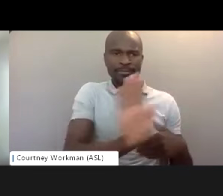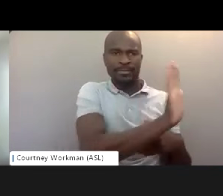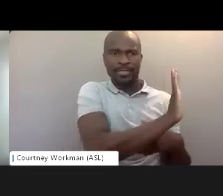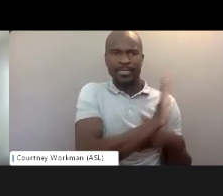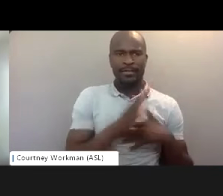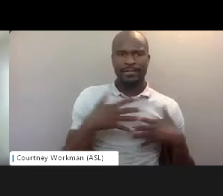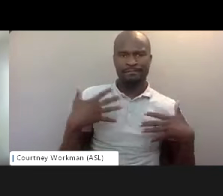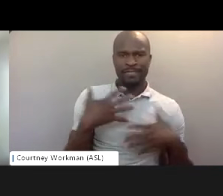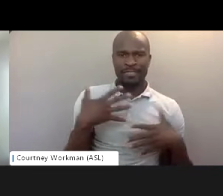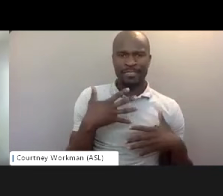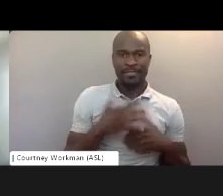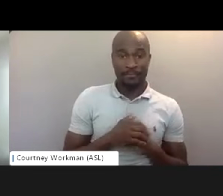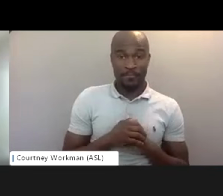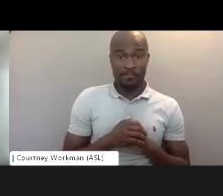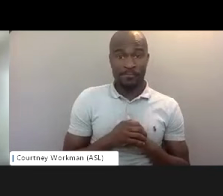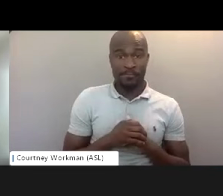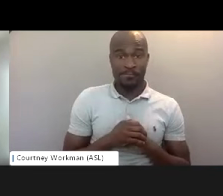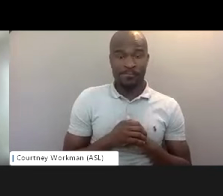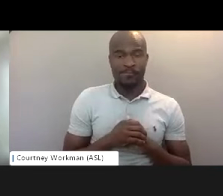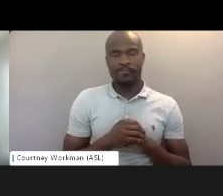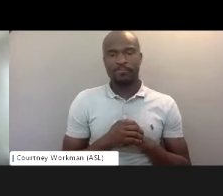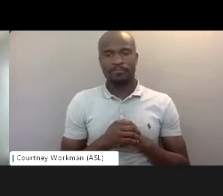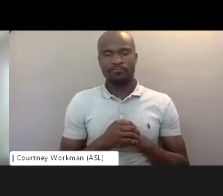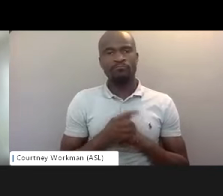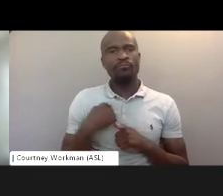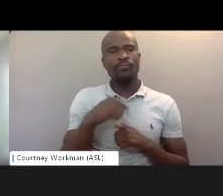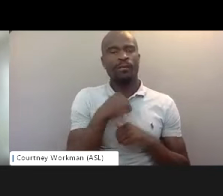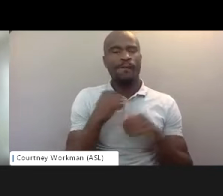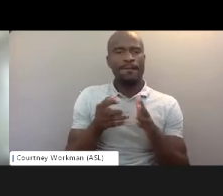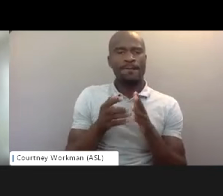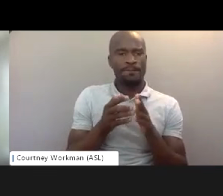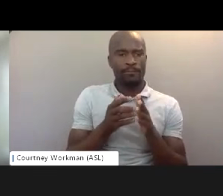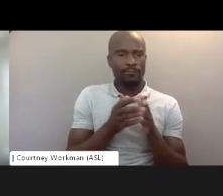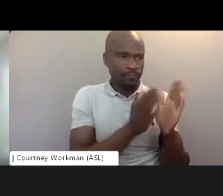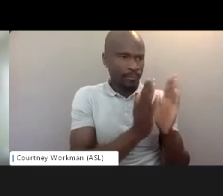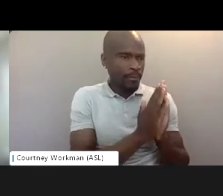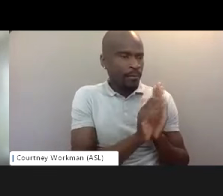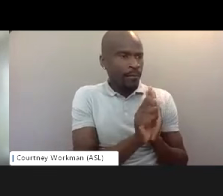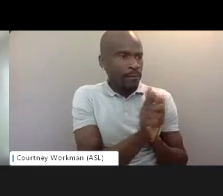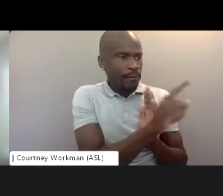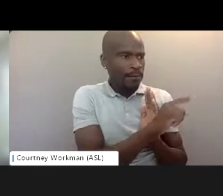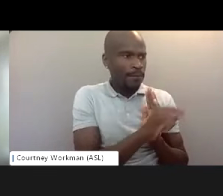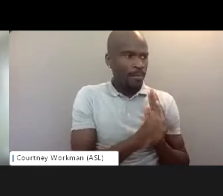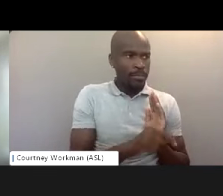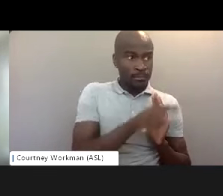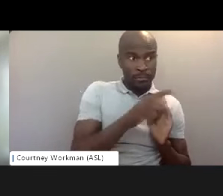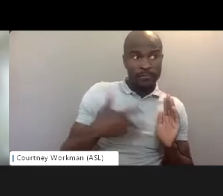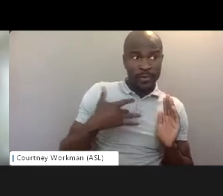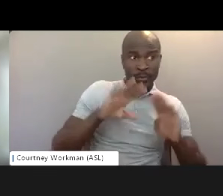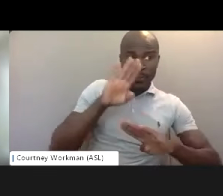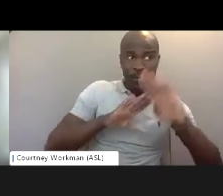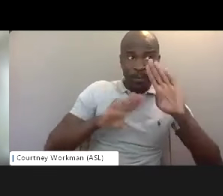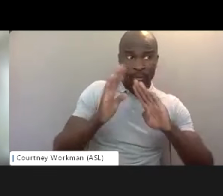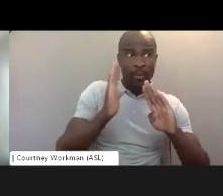important to the preparedness piece, is that we asked them up at the top, you can see how worried were they that a family member would become a victim